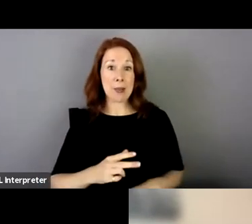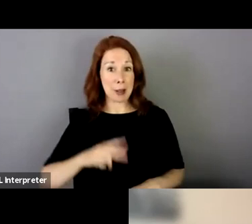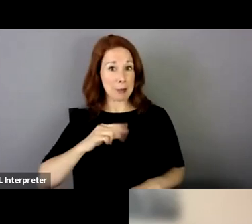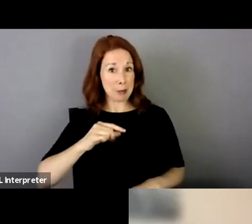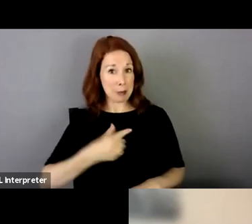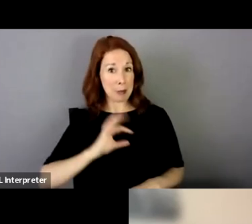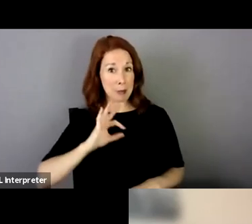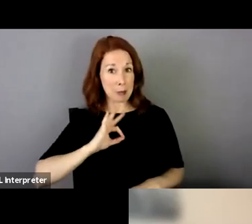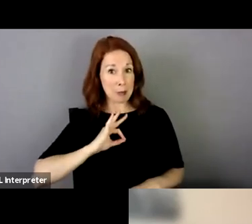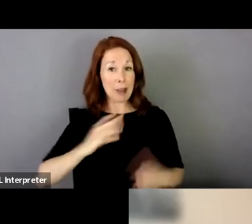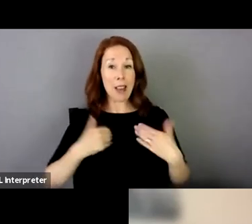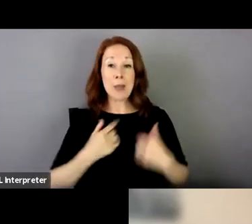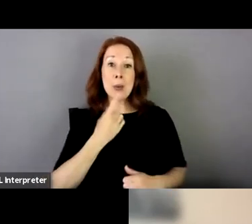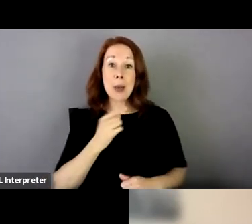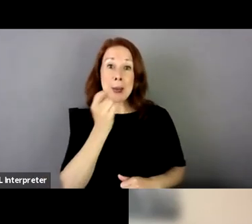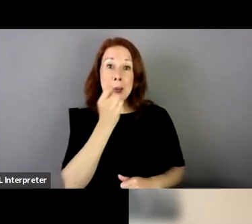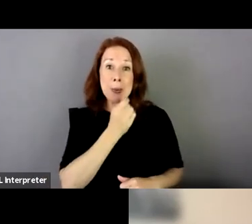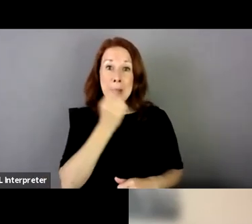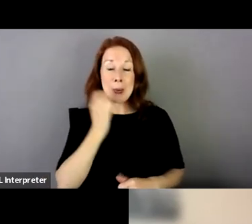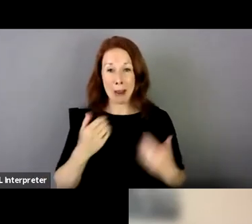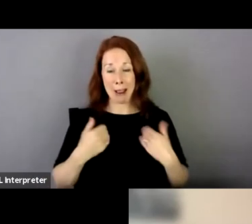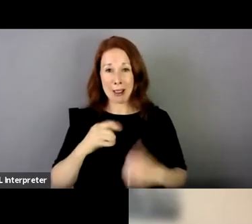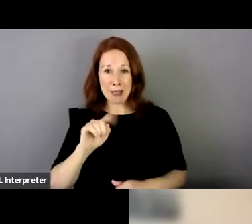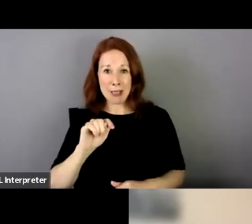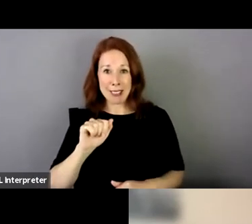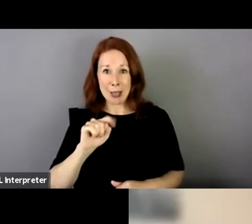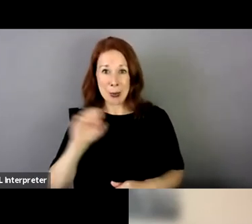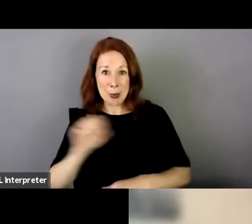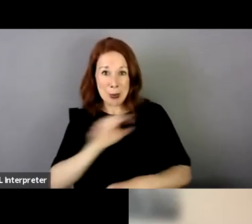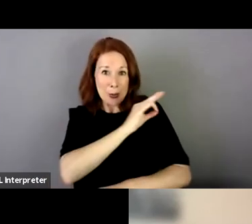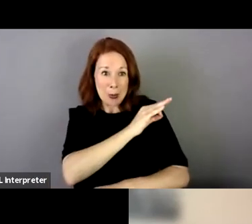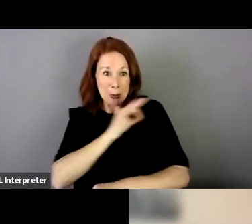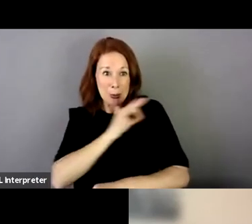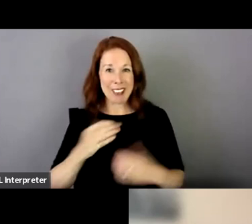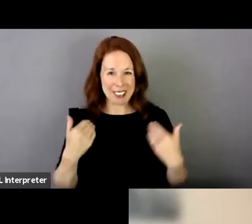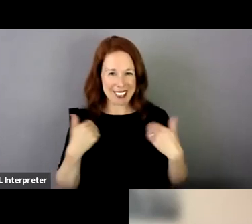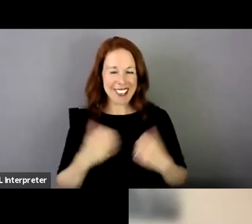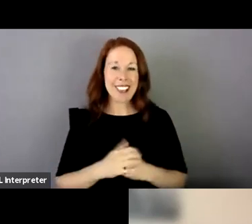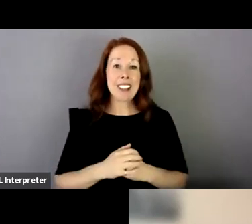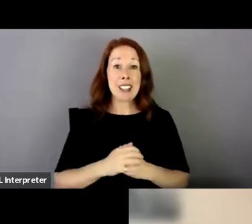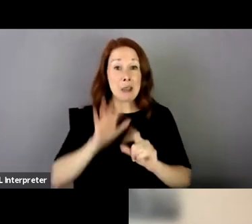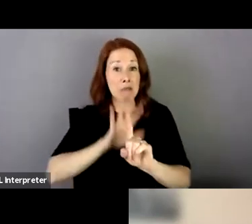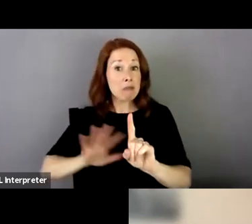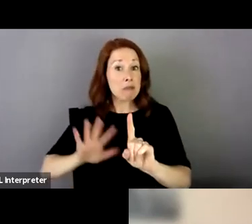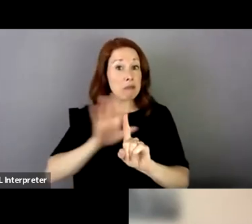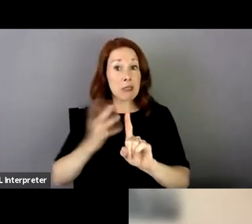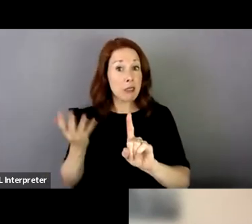and red lipstick, and I have tattoos that you can see. Behind me is a